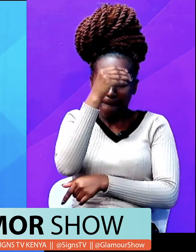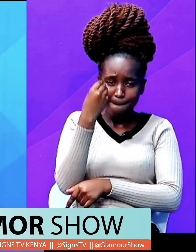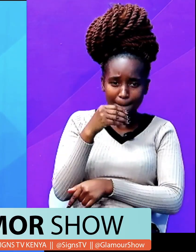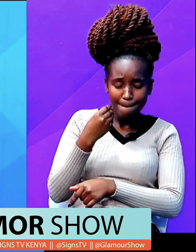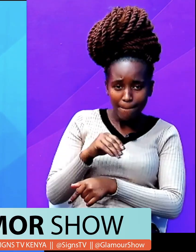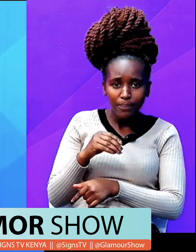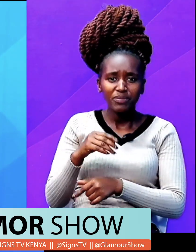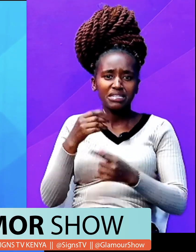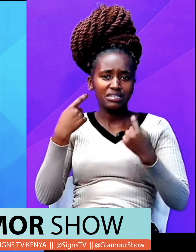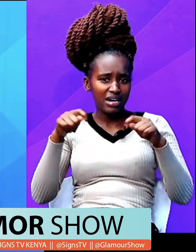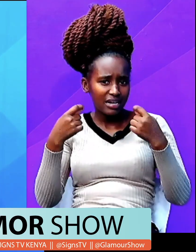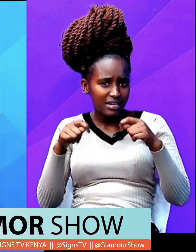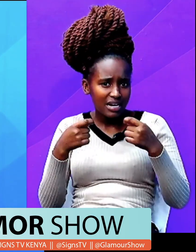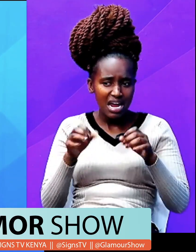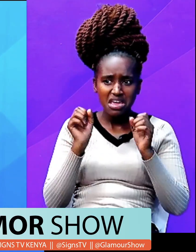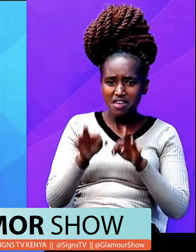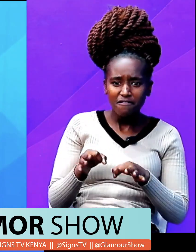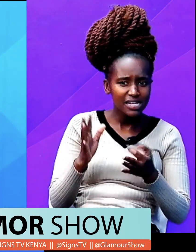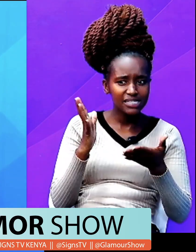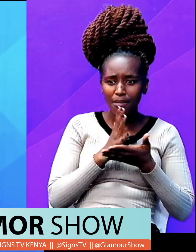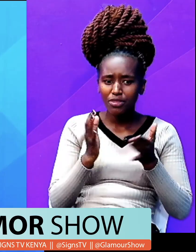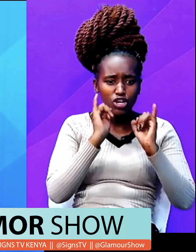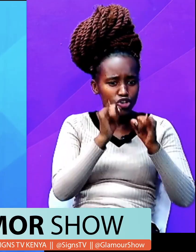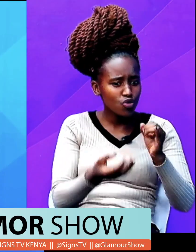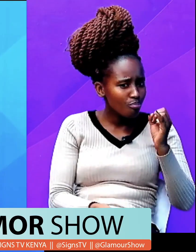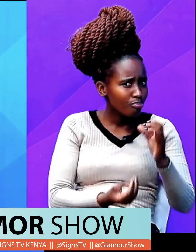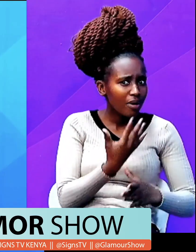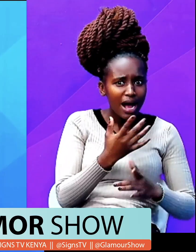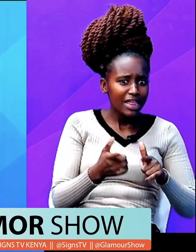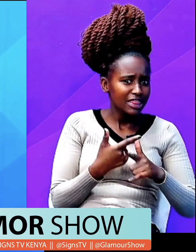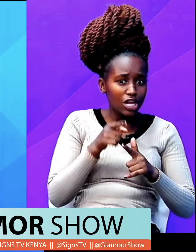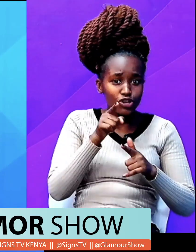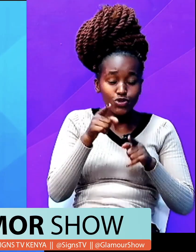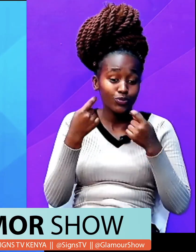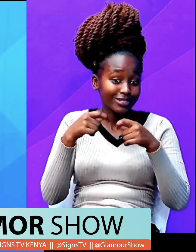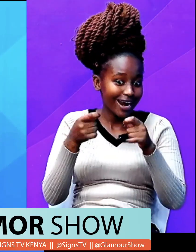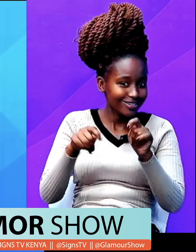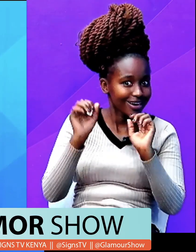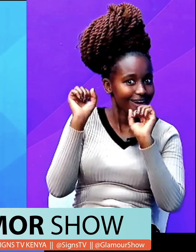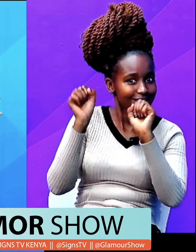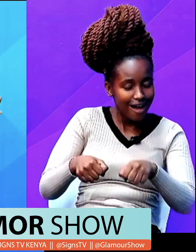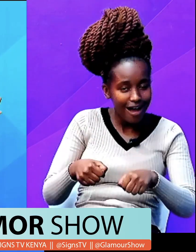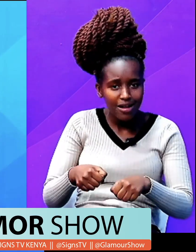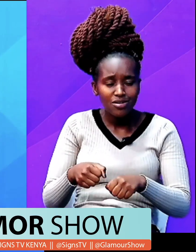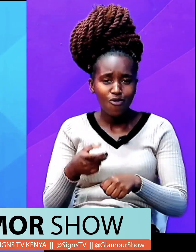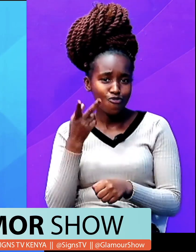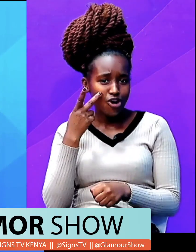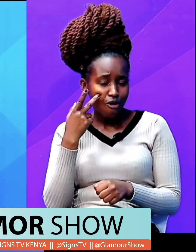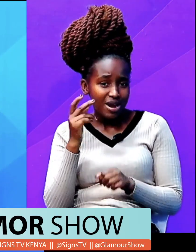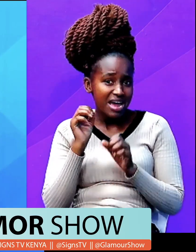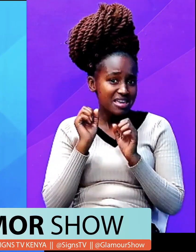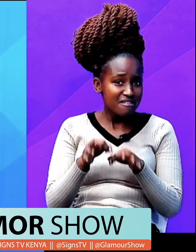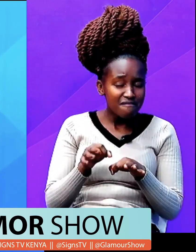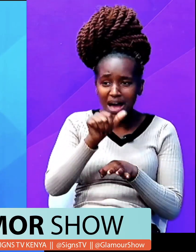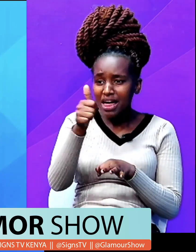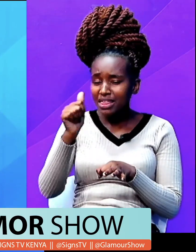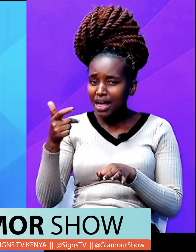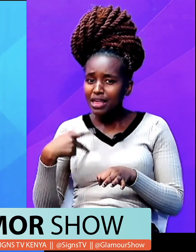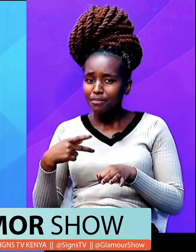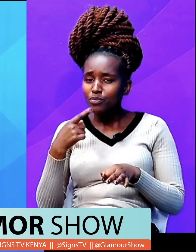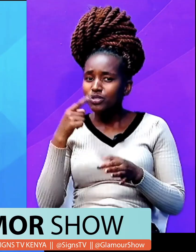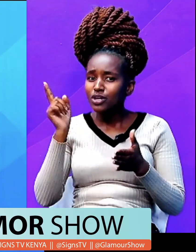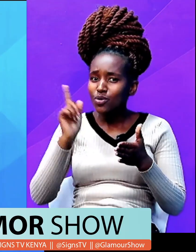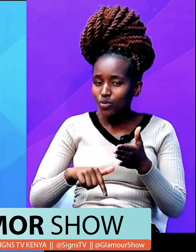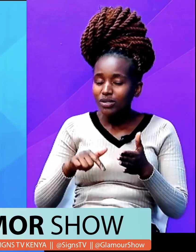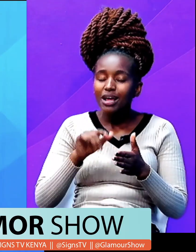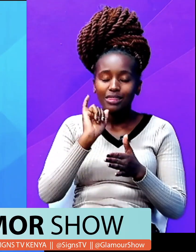trends. When a product comes up, try it out, see the views from other people, and so